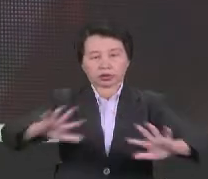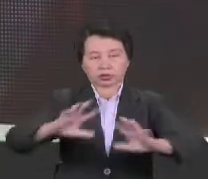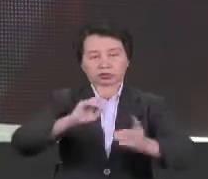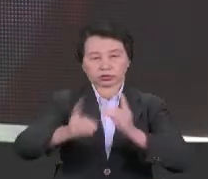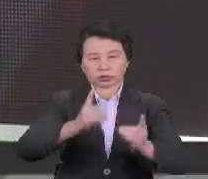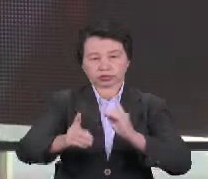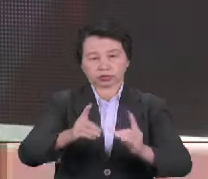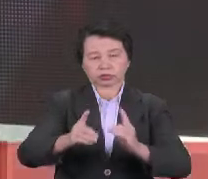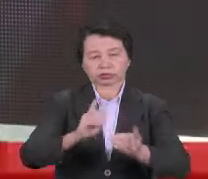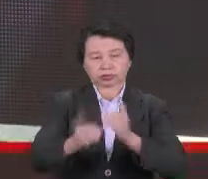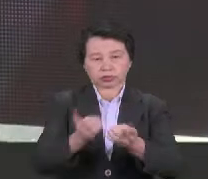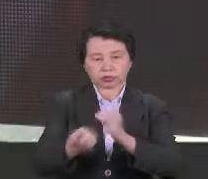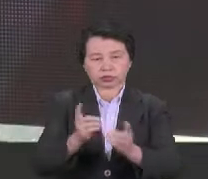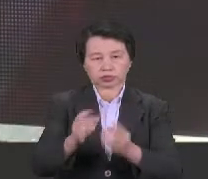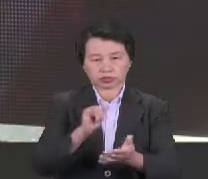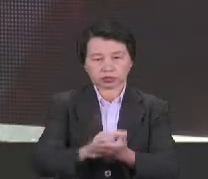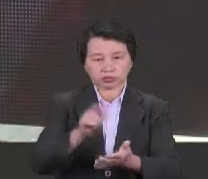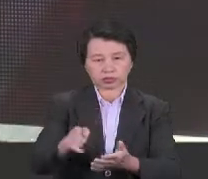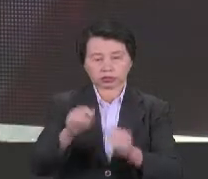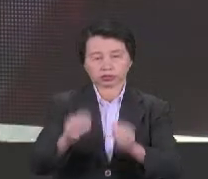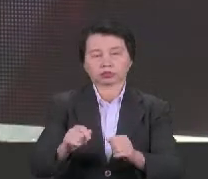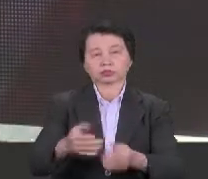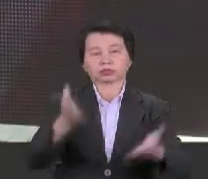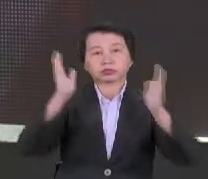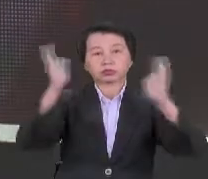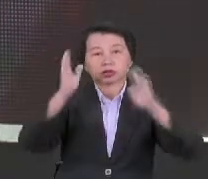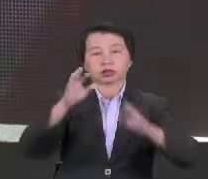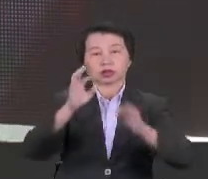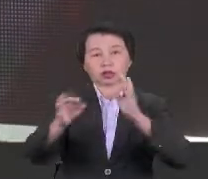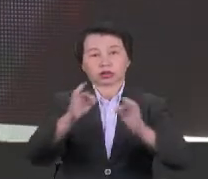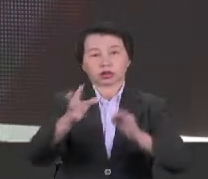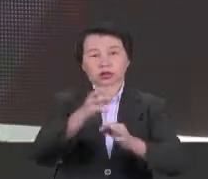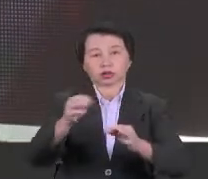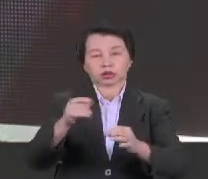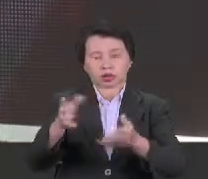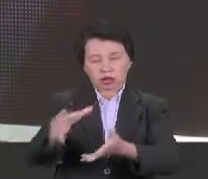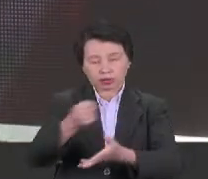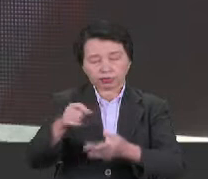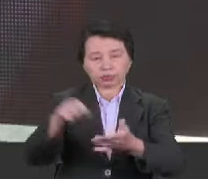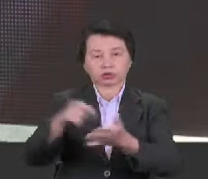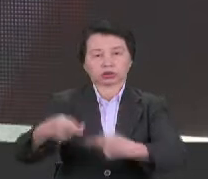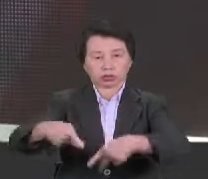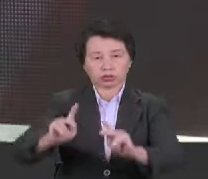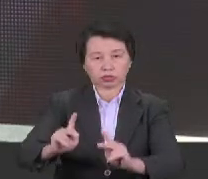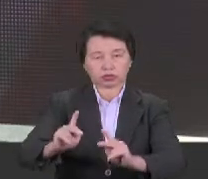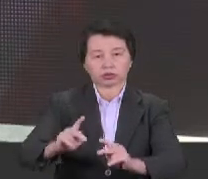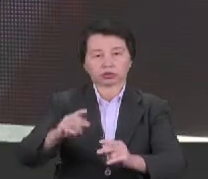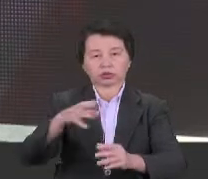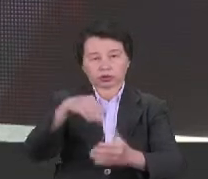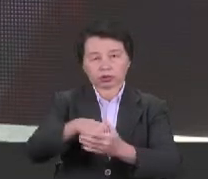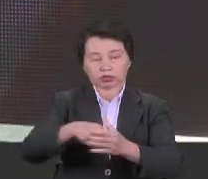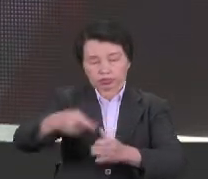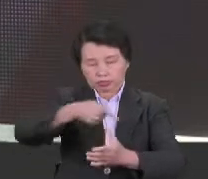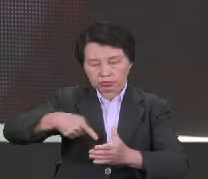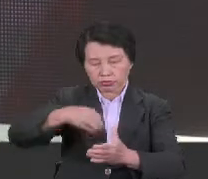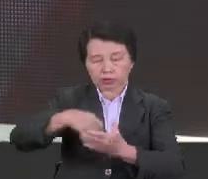Capital. This paper has identified Malaysia's key strengths and opportunities, both internally and around